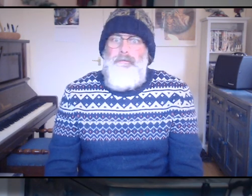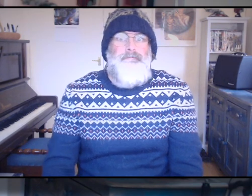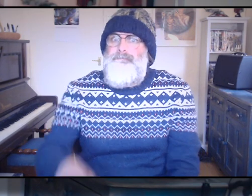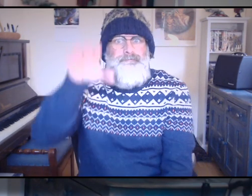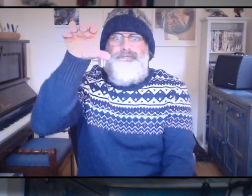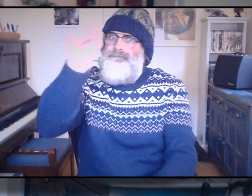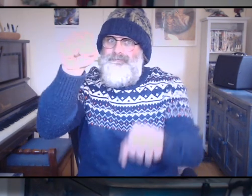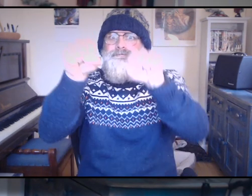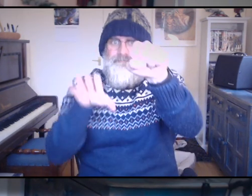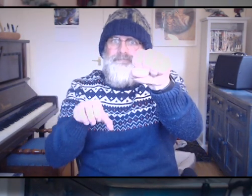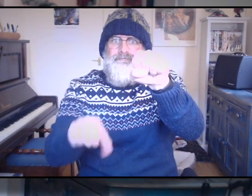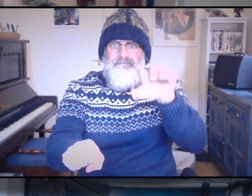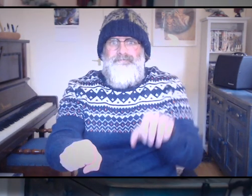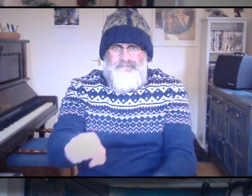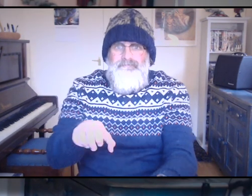sneaking down the chimney stack,